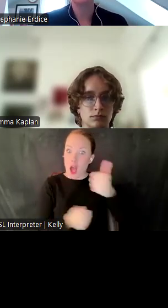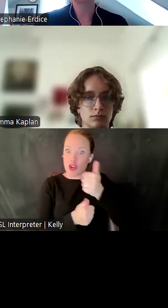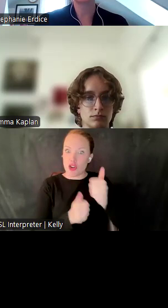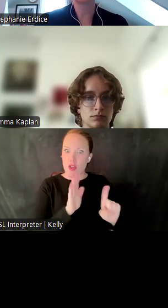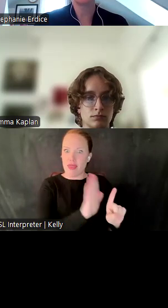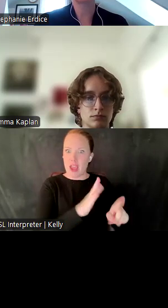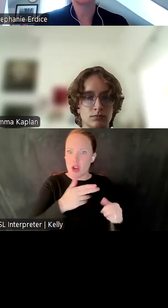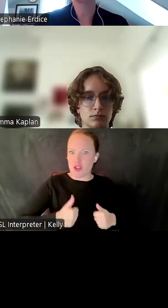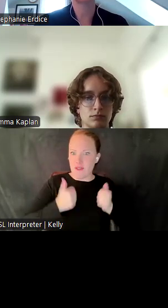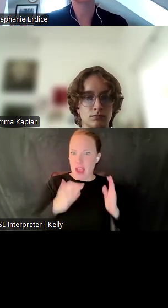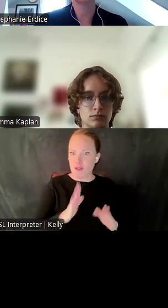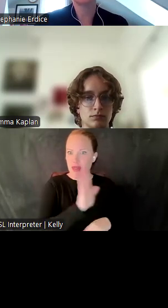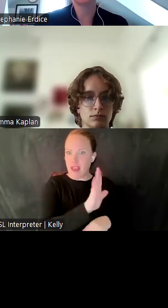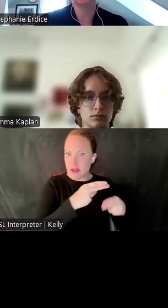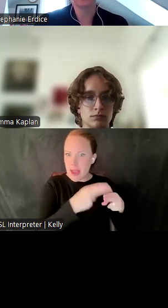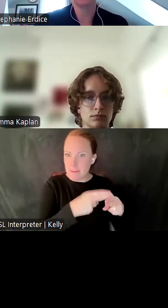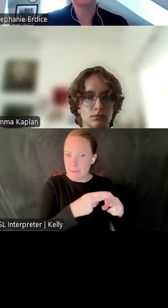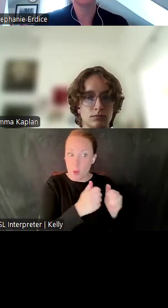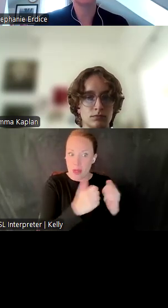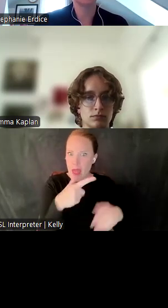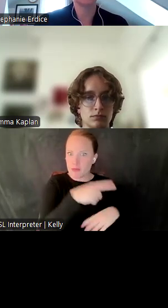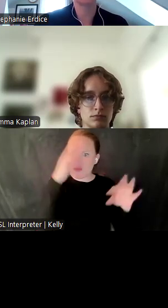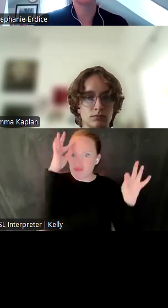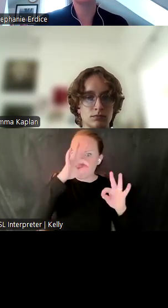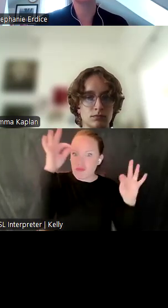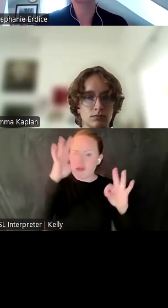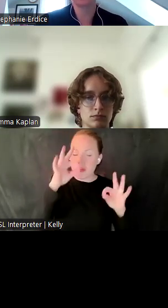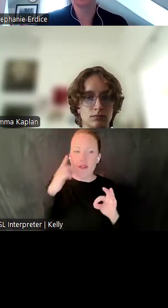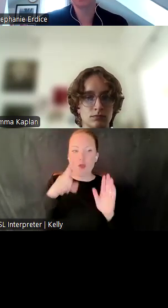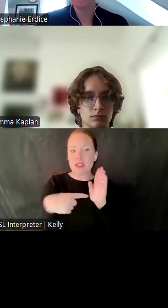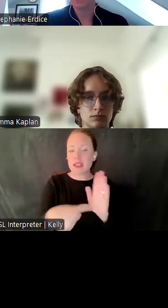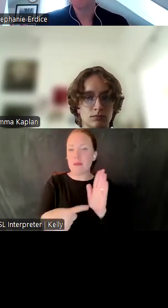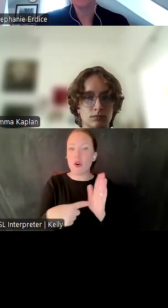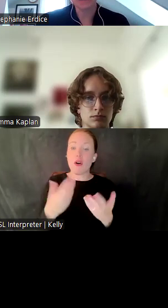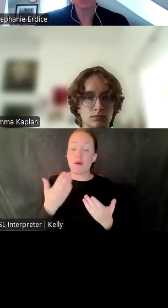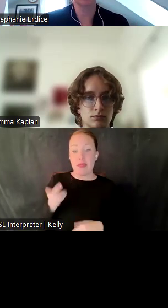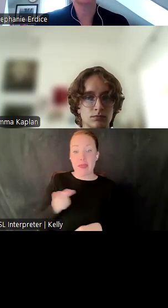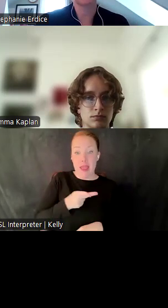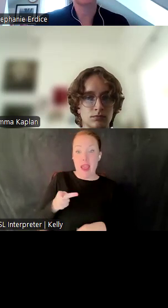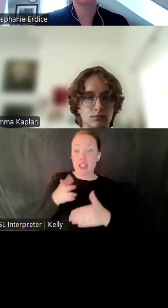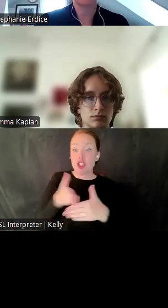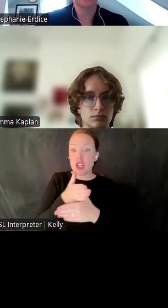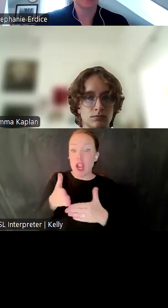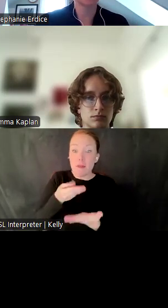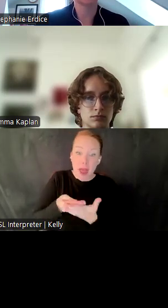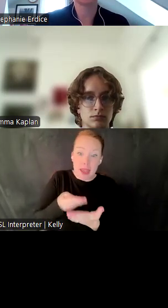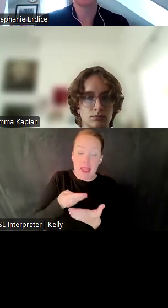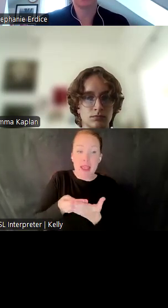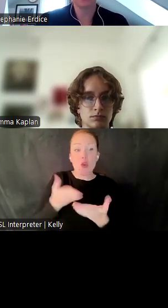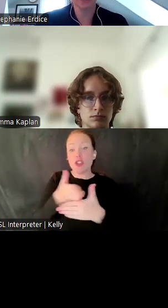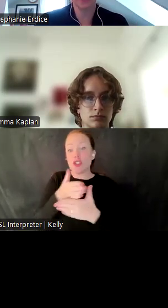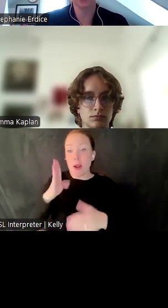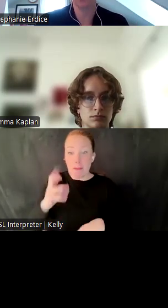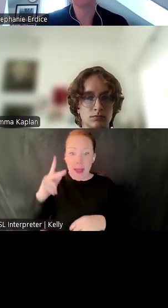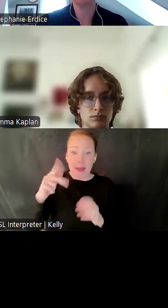knowledge. So think about intimate sexual violence in a situation where people share money or share bank accounts or